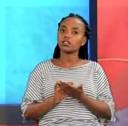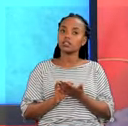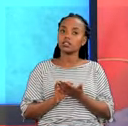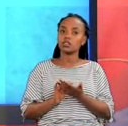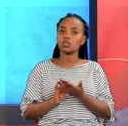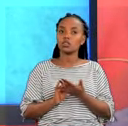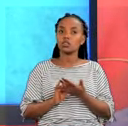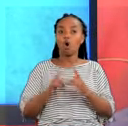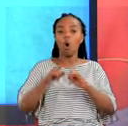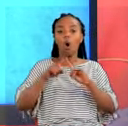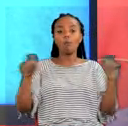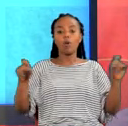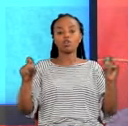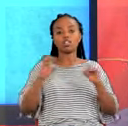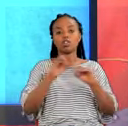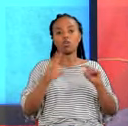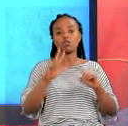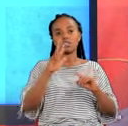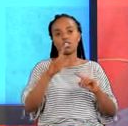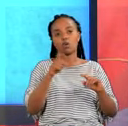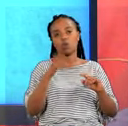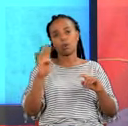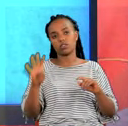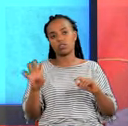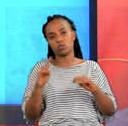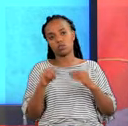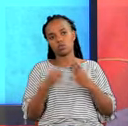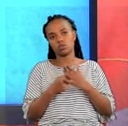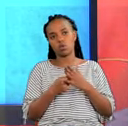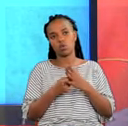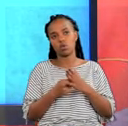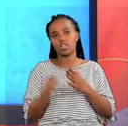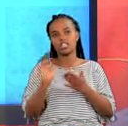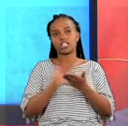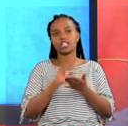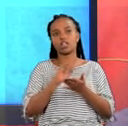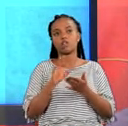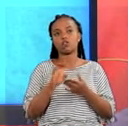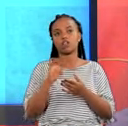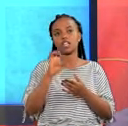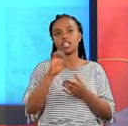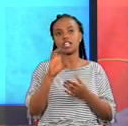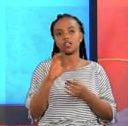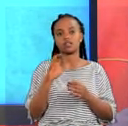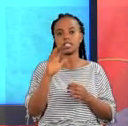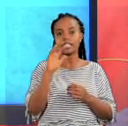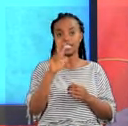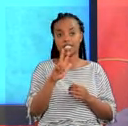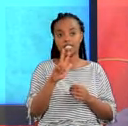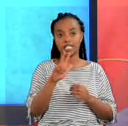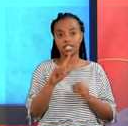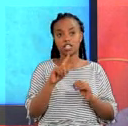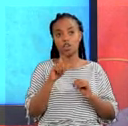is opposite of these two, 3, 4. So the center of ellipse is this, 3,